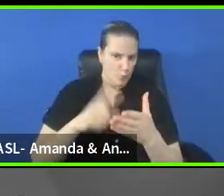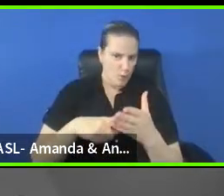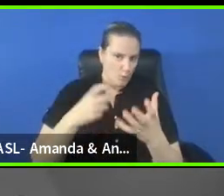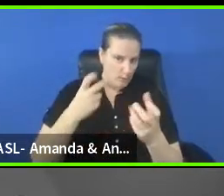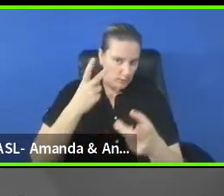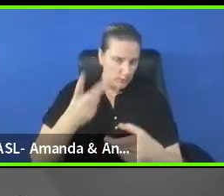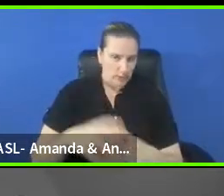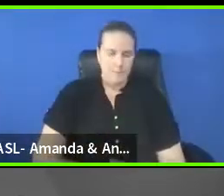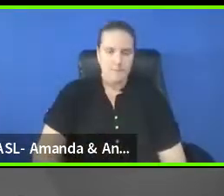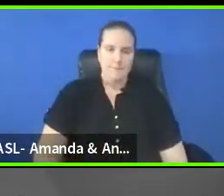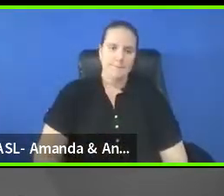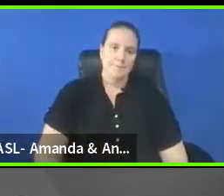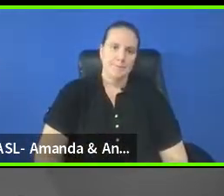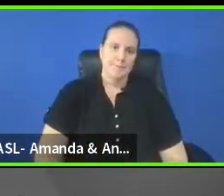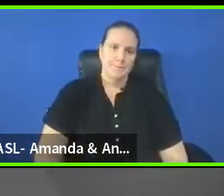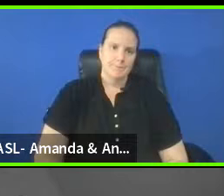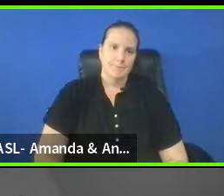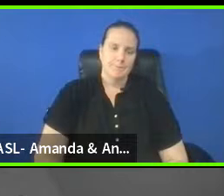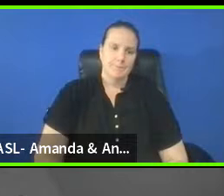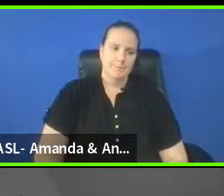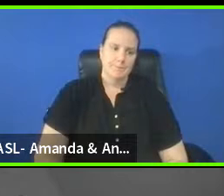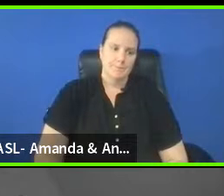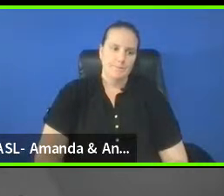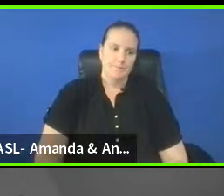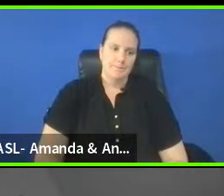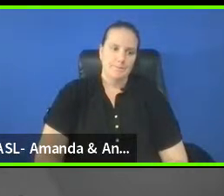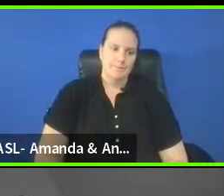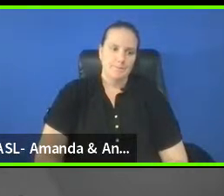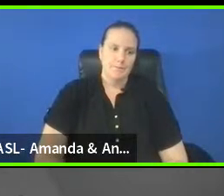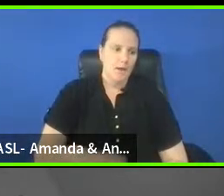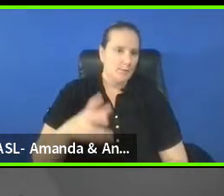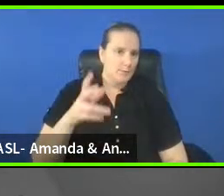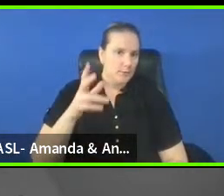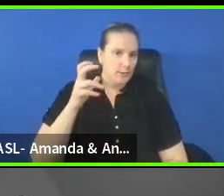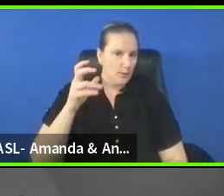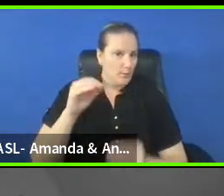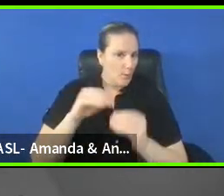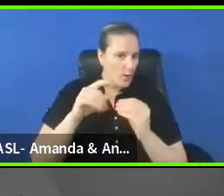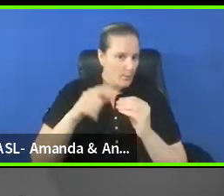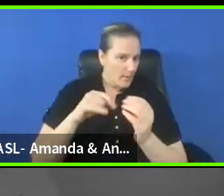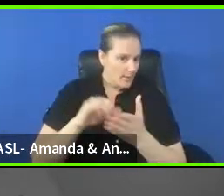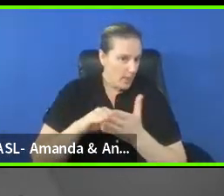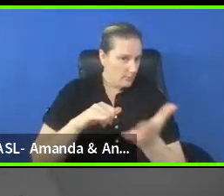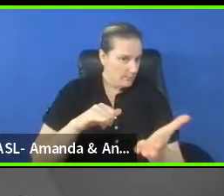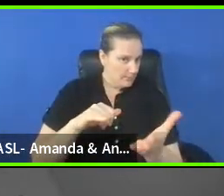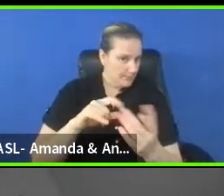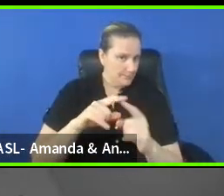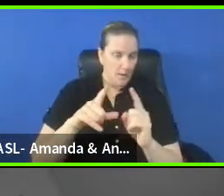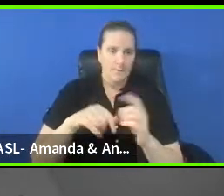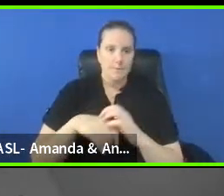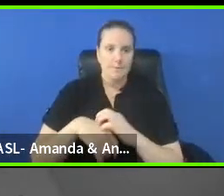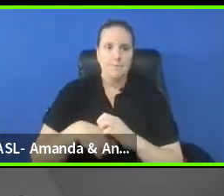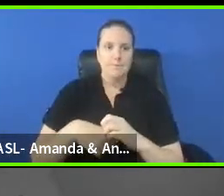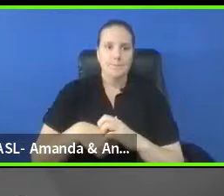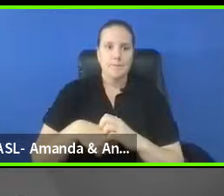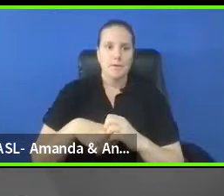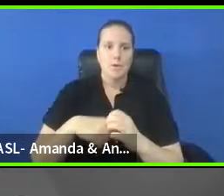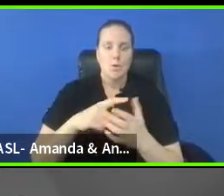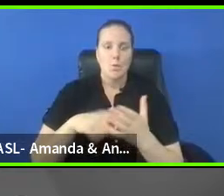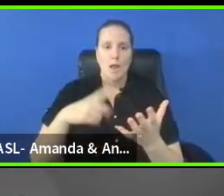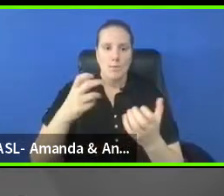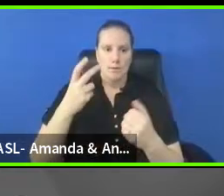see. Well, I was interested in hearing more about that, but no, I think what I would like to